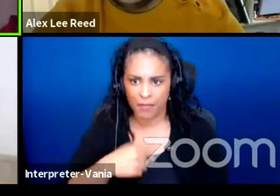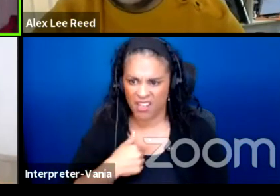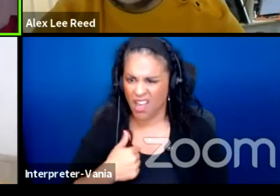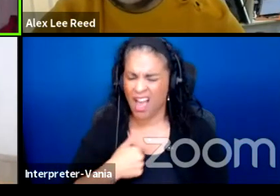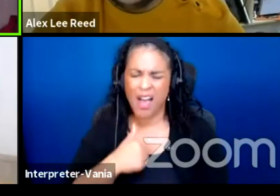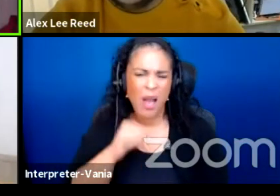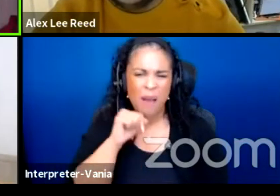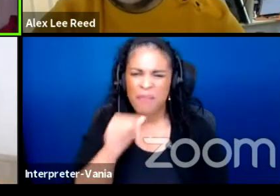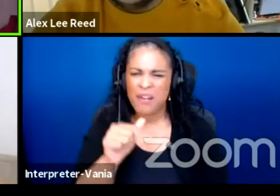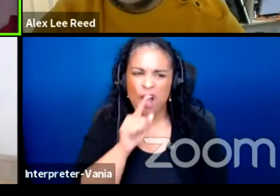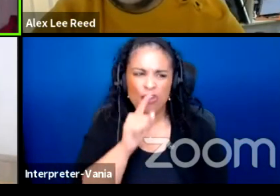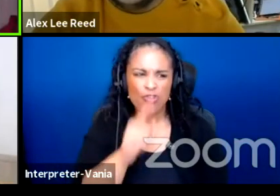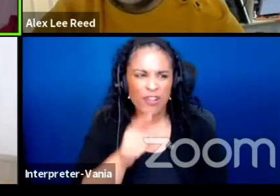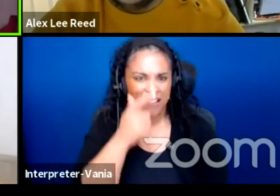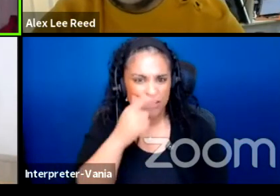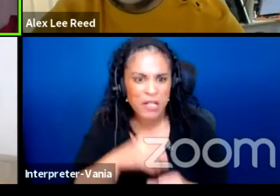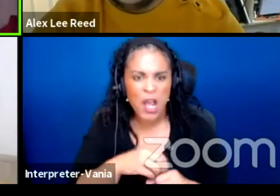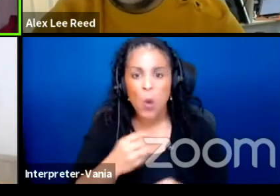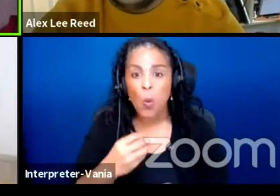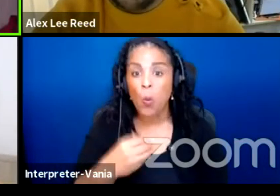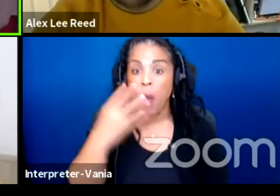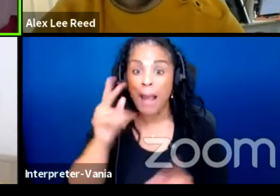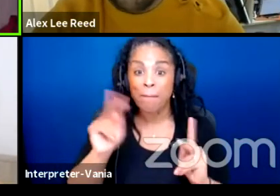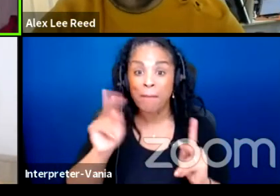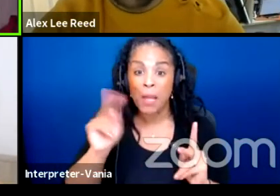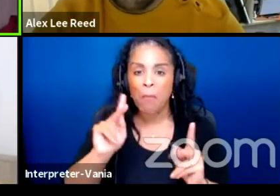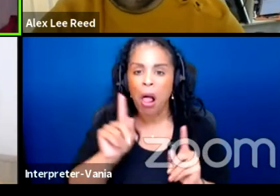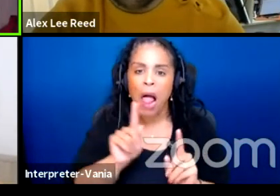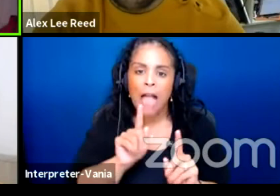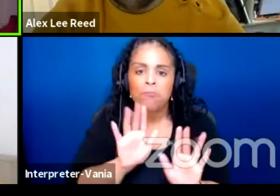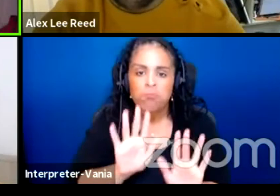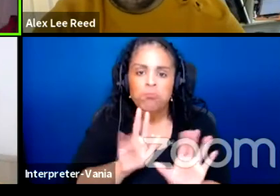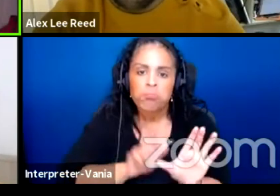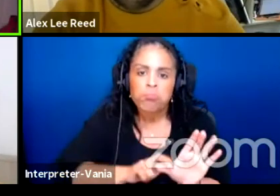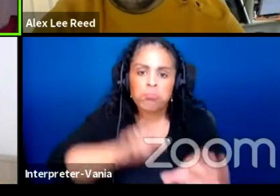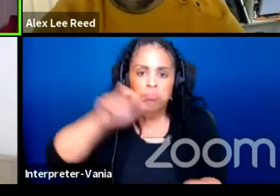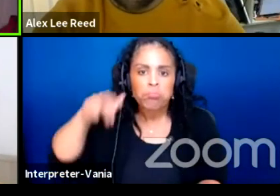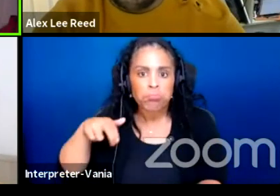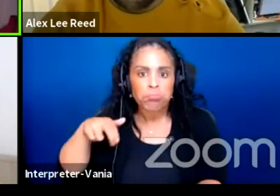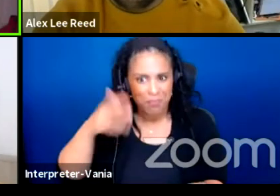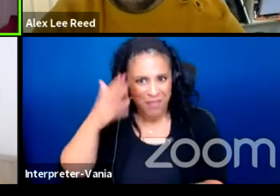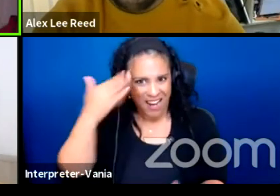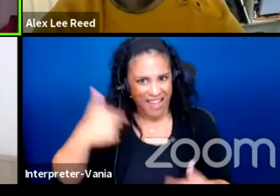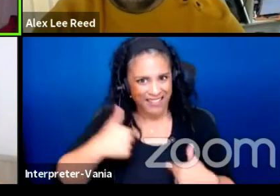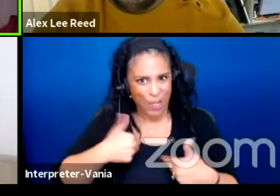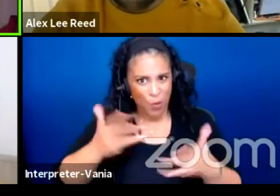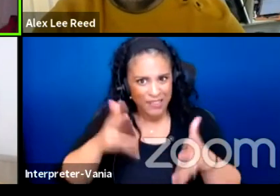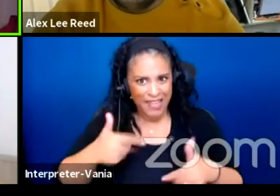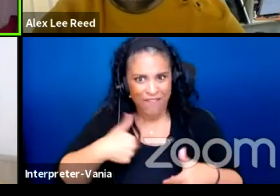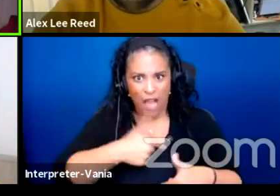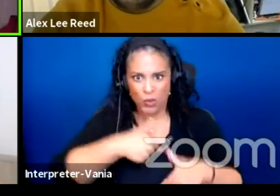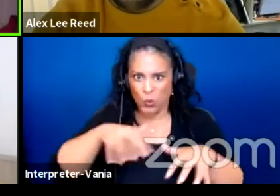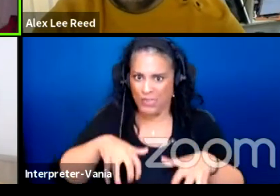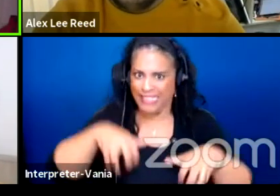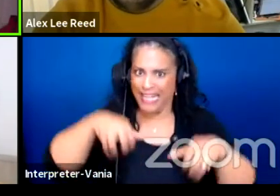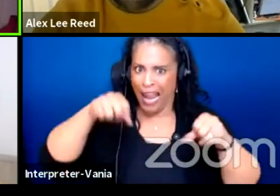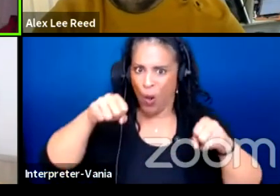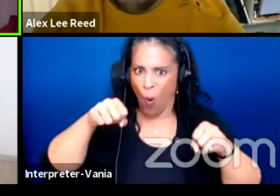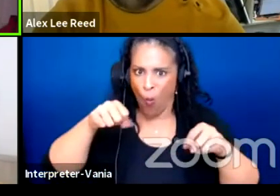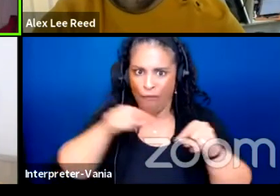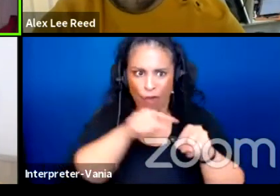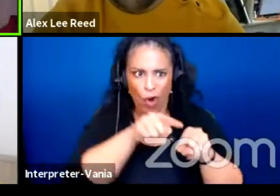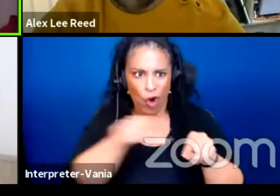so interested in white folks stepping aside, because that would leave us to take over institutions that are not prepared for